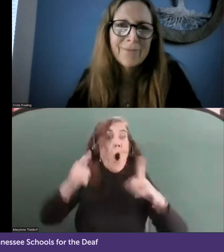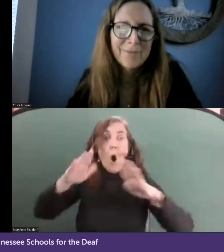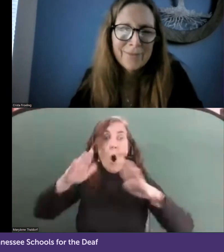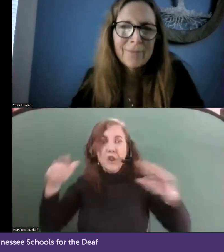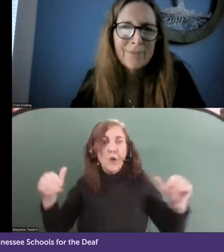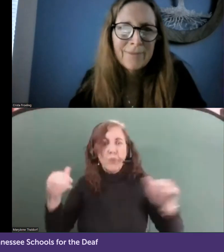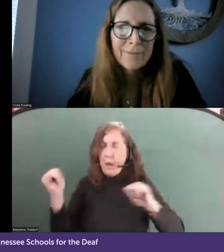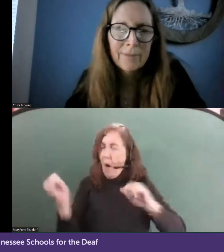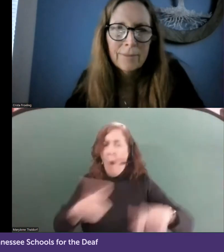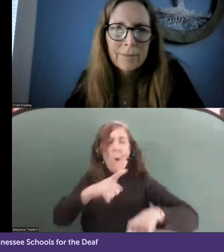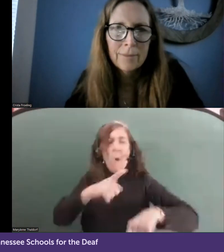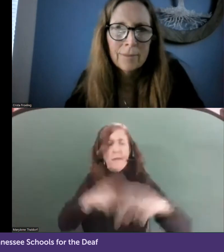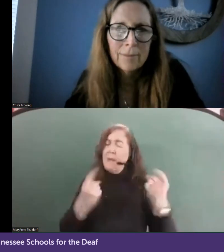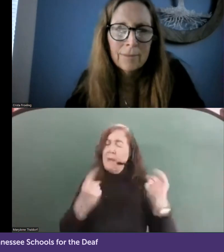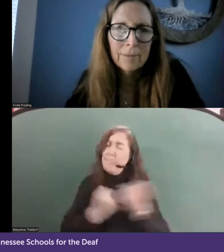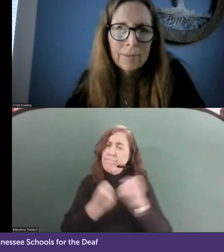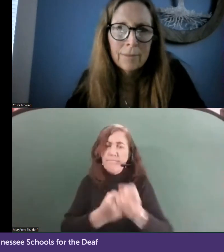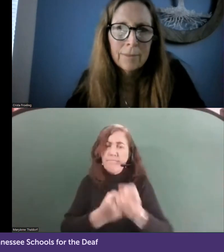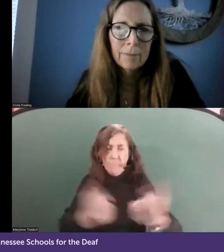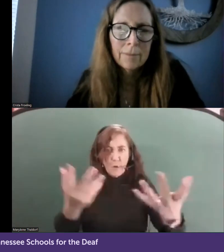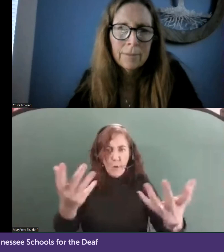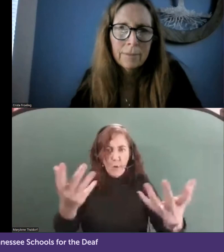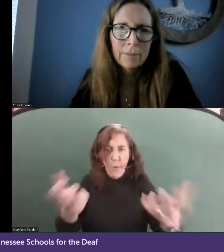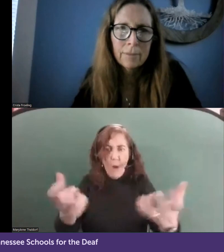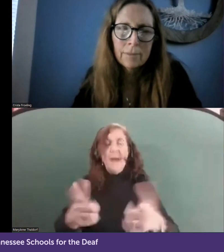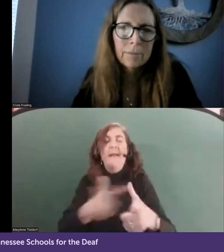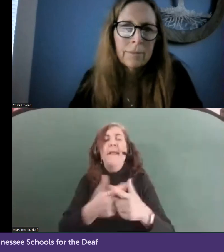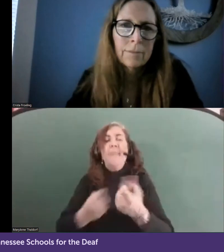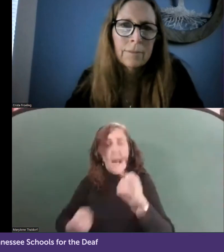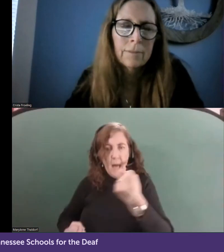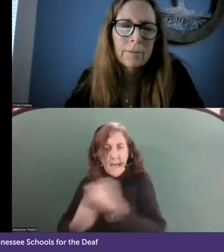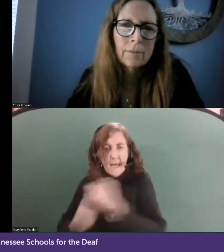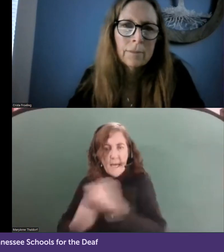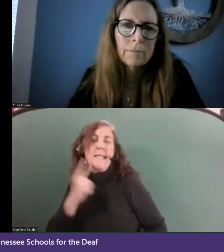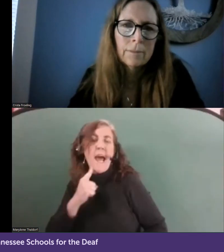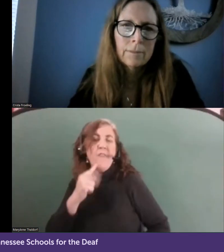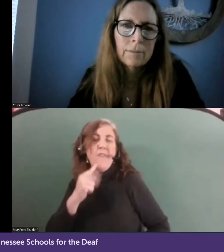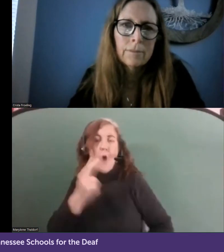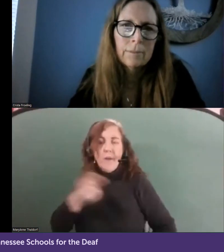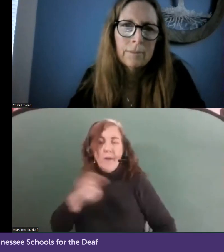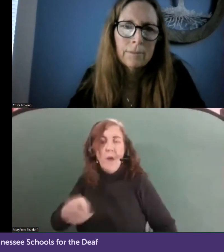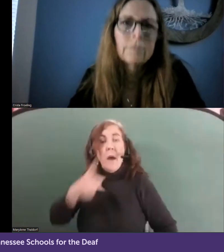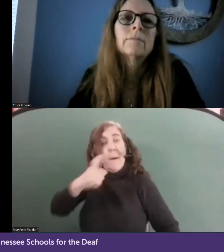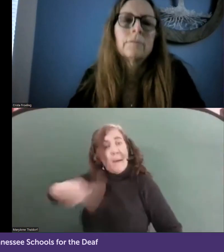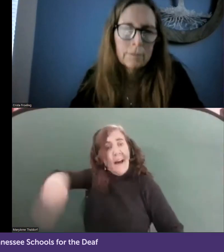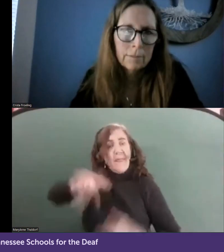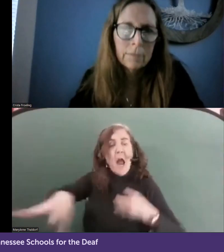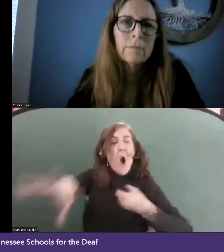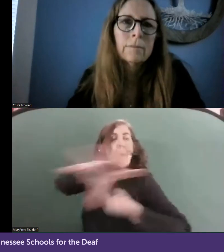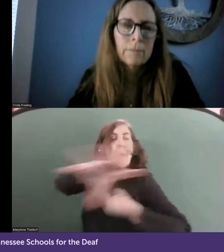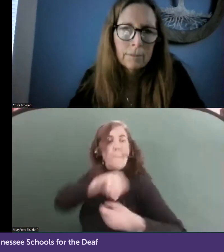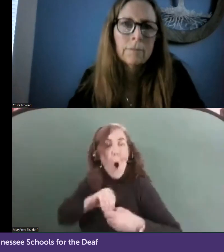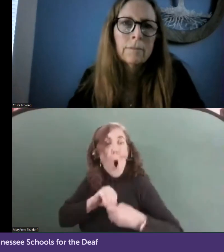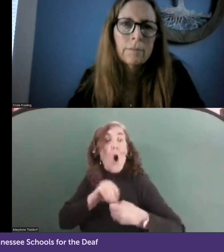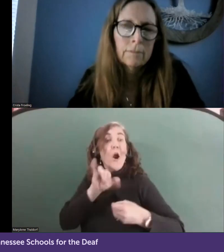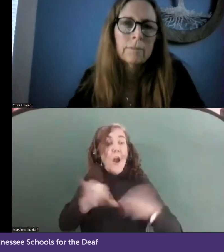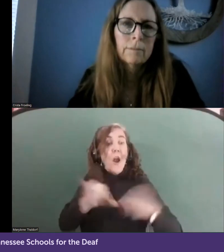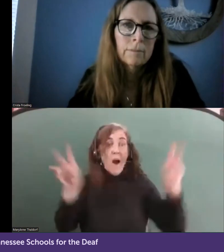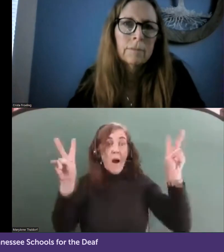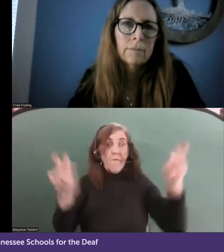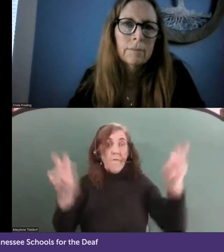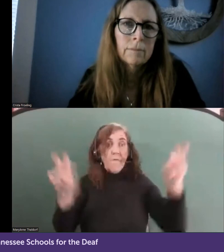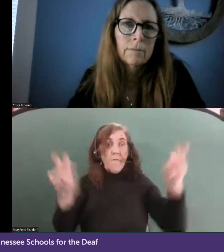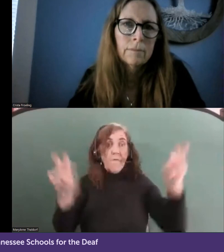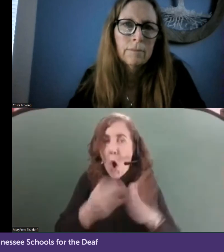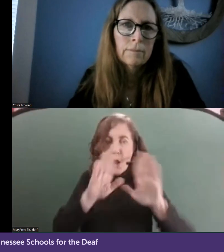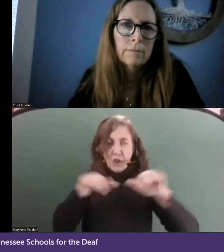have to make sure that we advocate for our deaf and hard of hearing students, because they are part of those, all children, all the time. So I